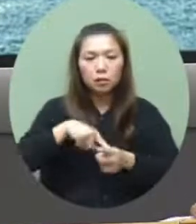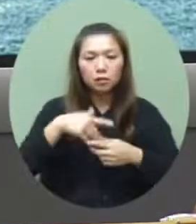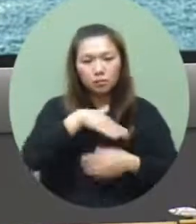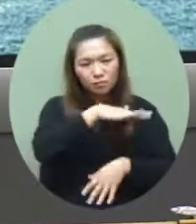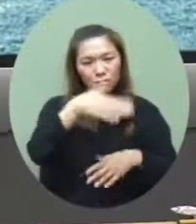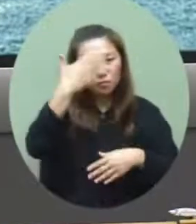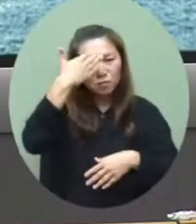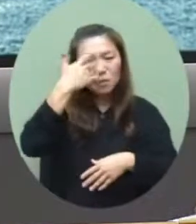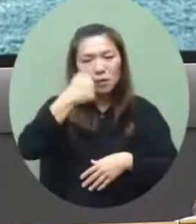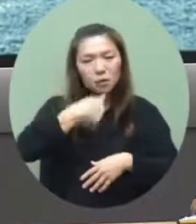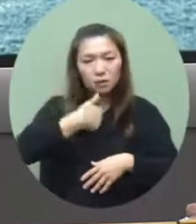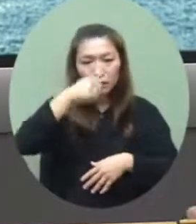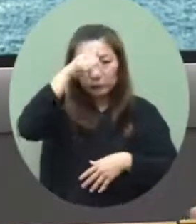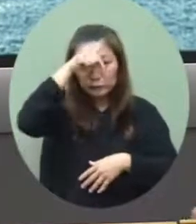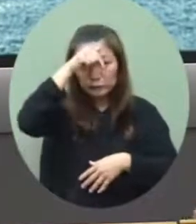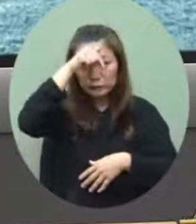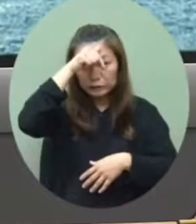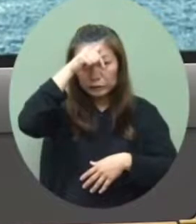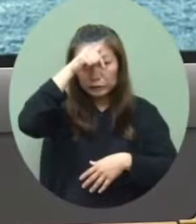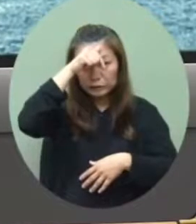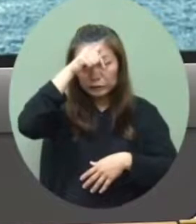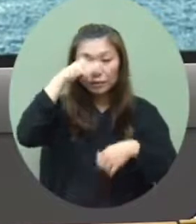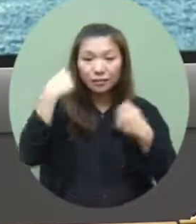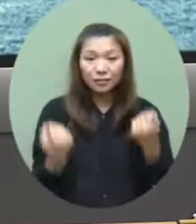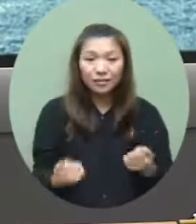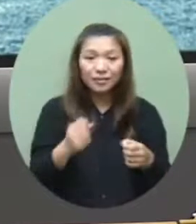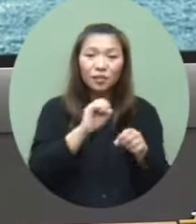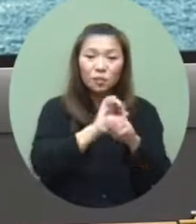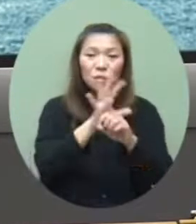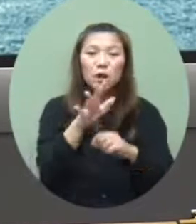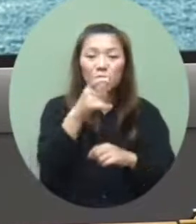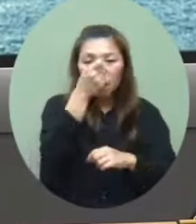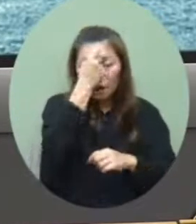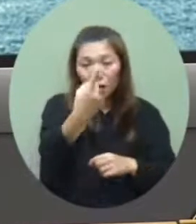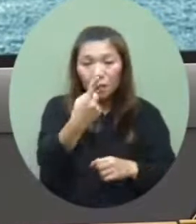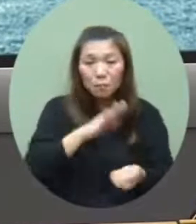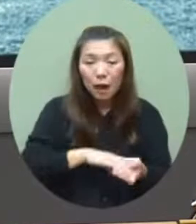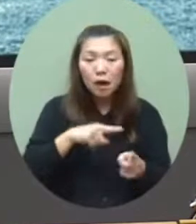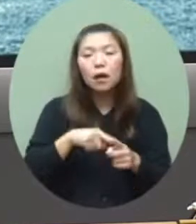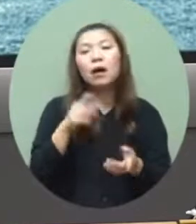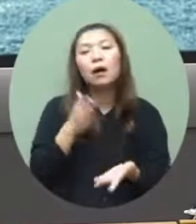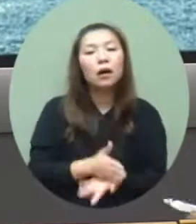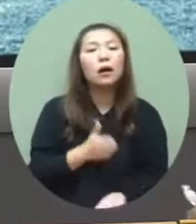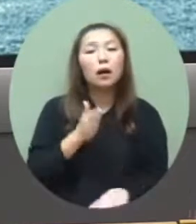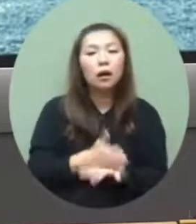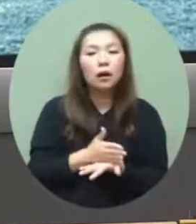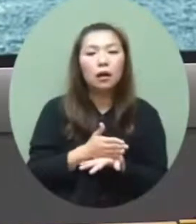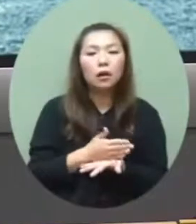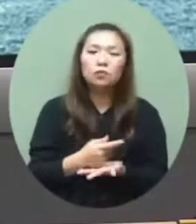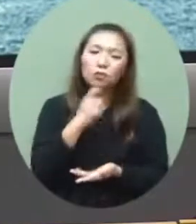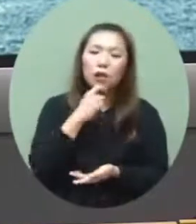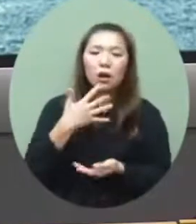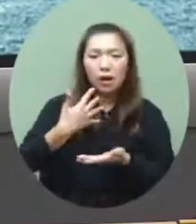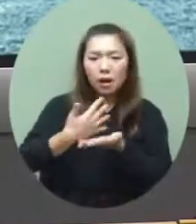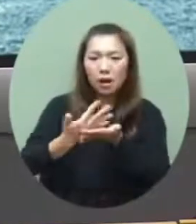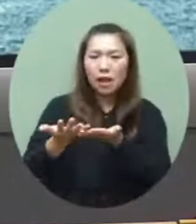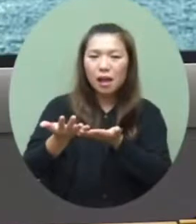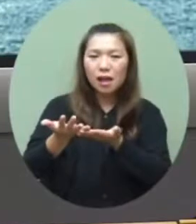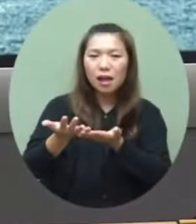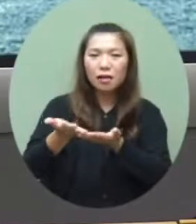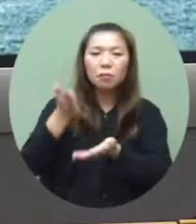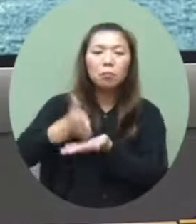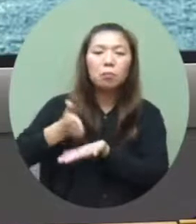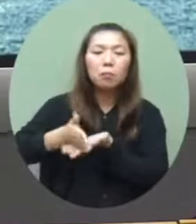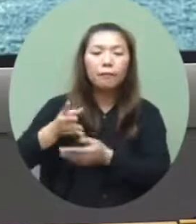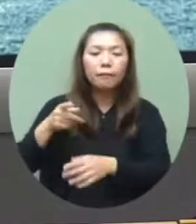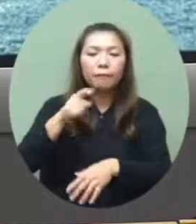can admit patients, but you have to realize that we're not really treating COVID positive patients.